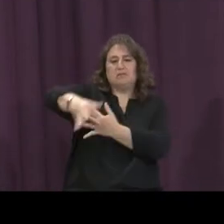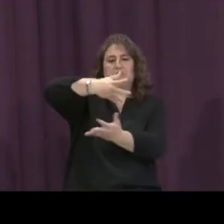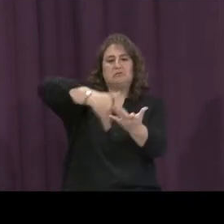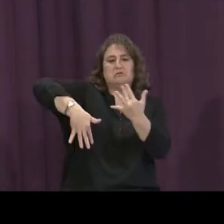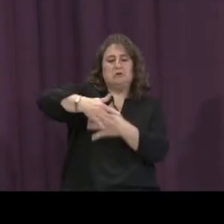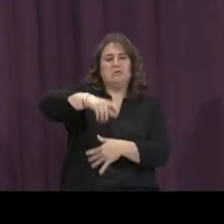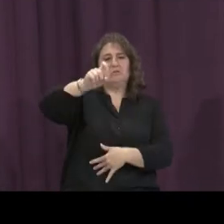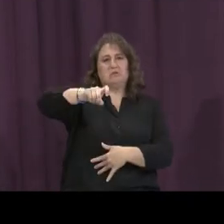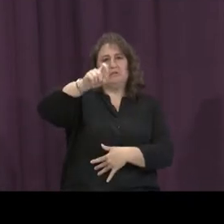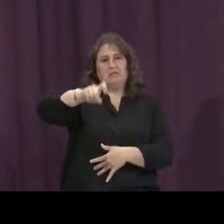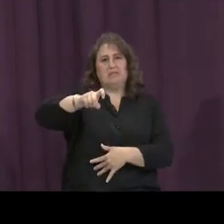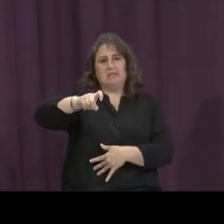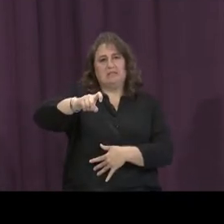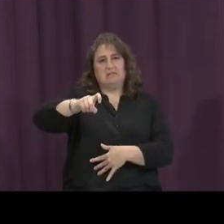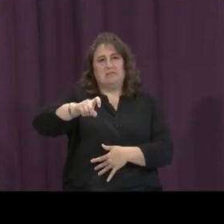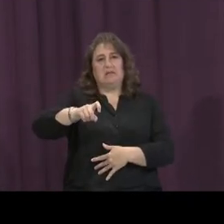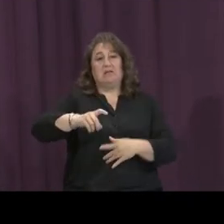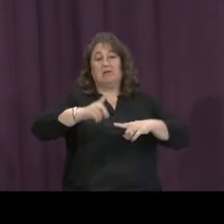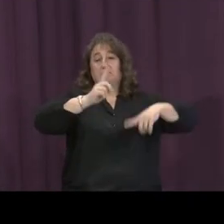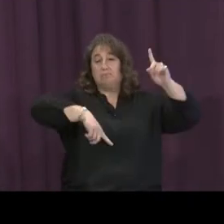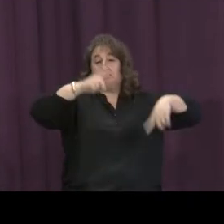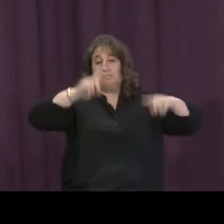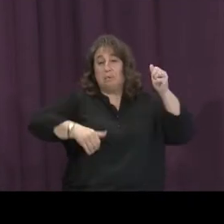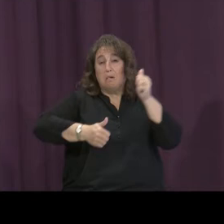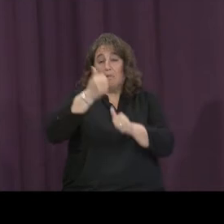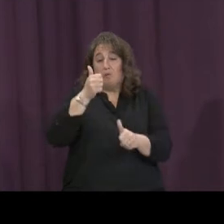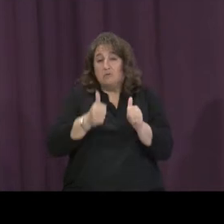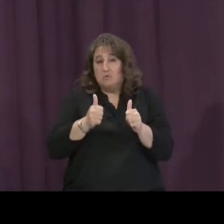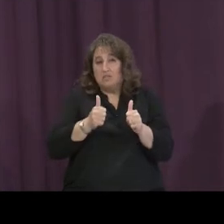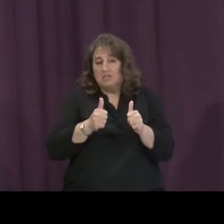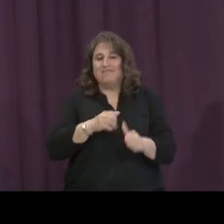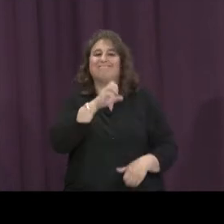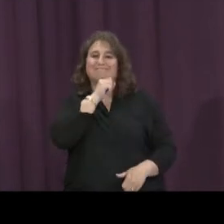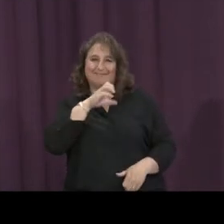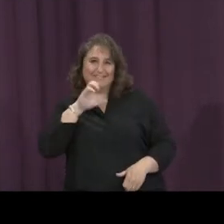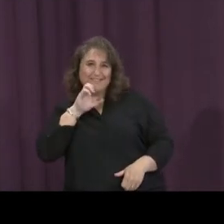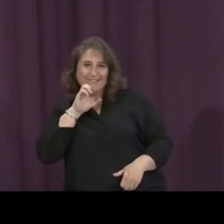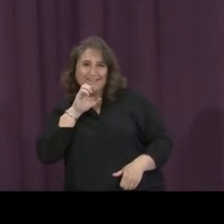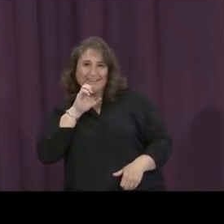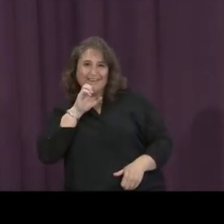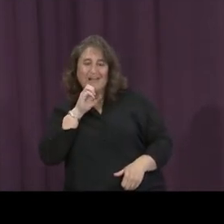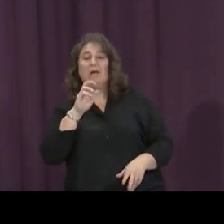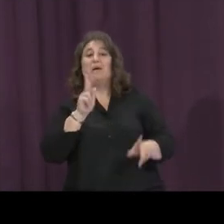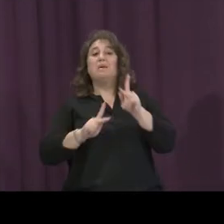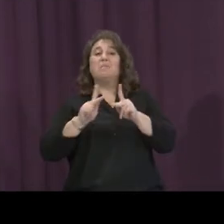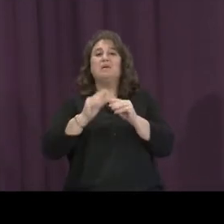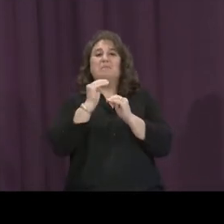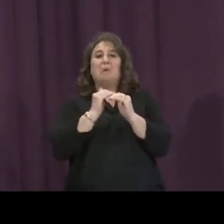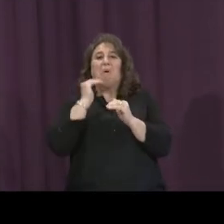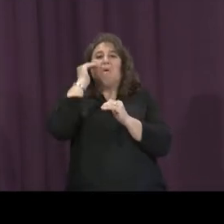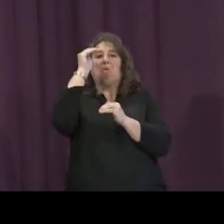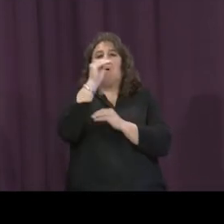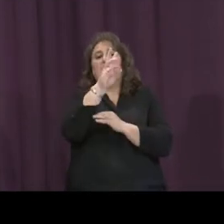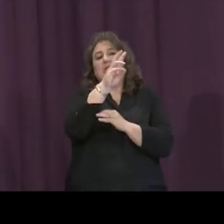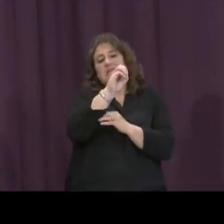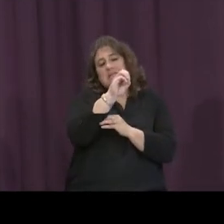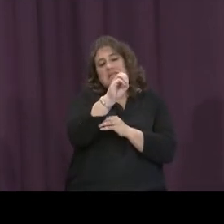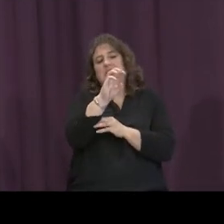today's older adults. Yet, however, everyone over 60 and 65 gets lumped together